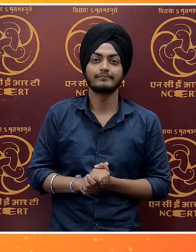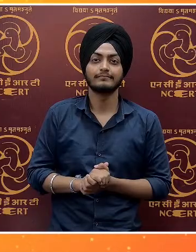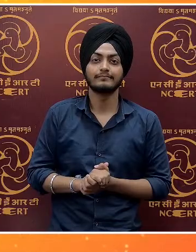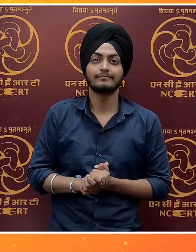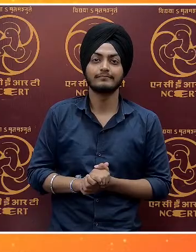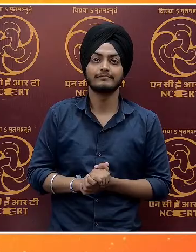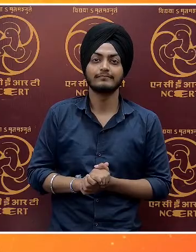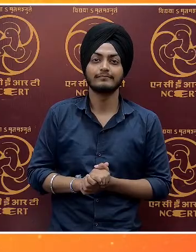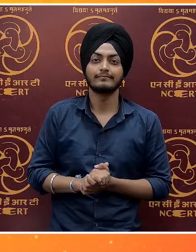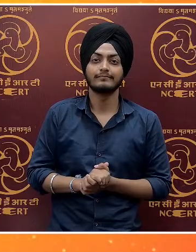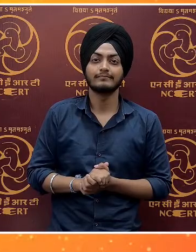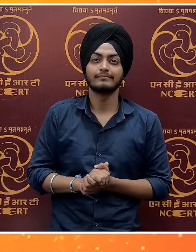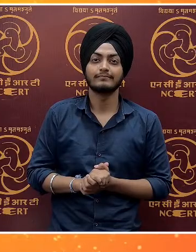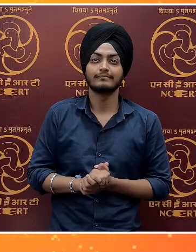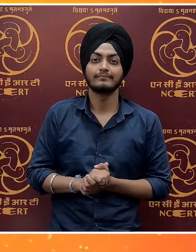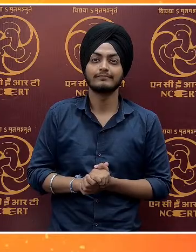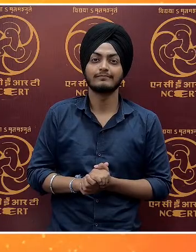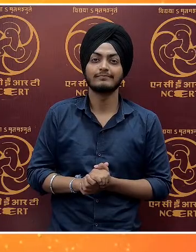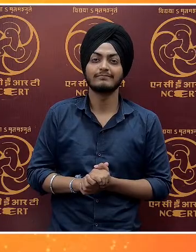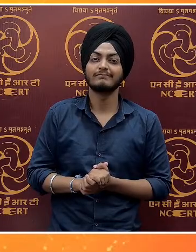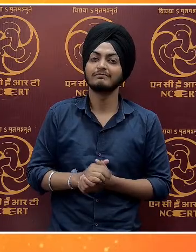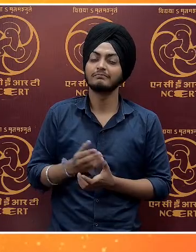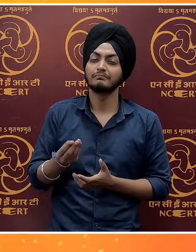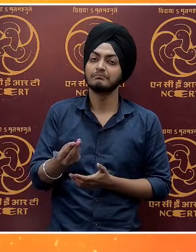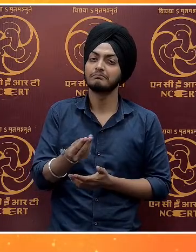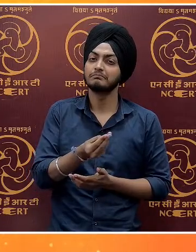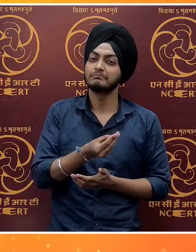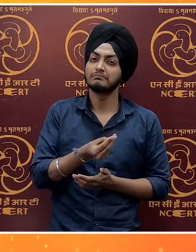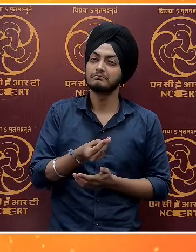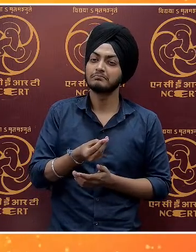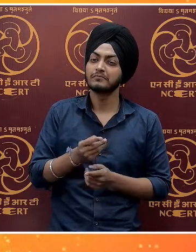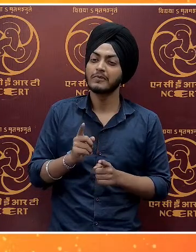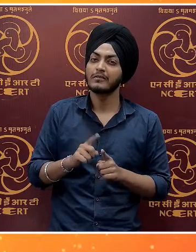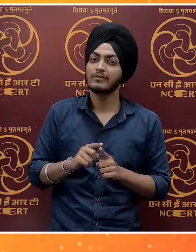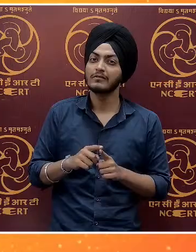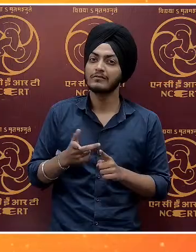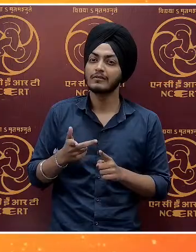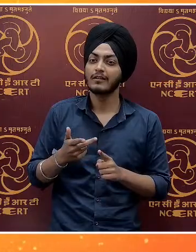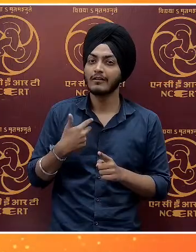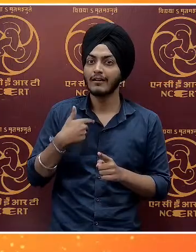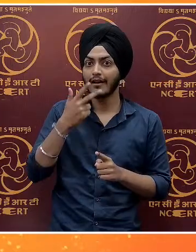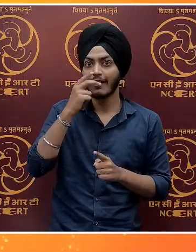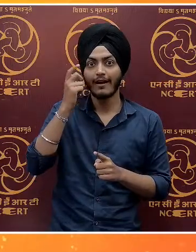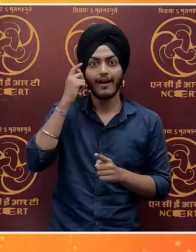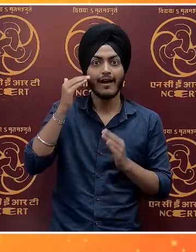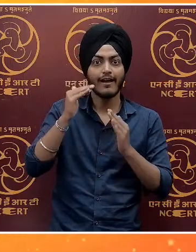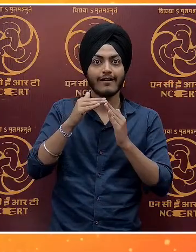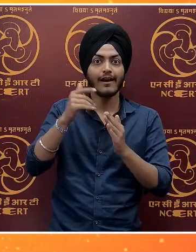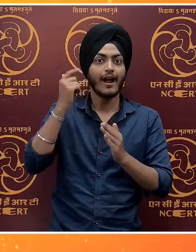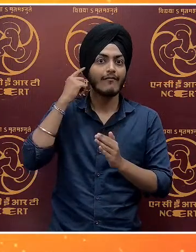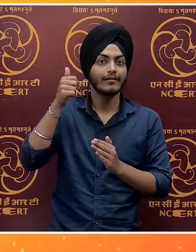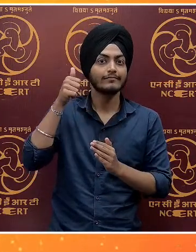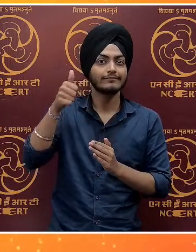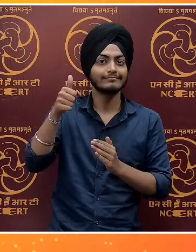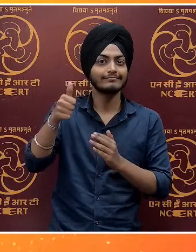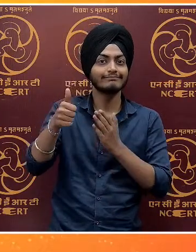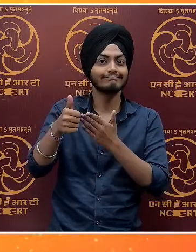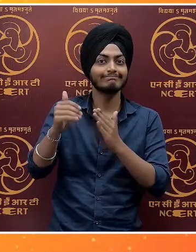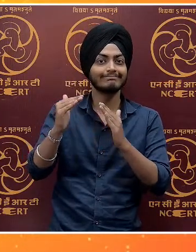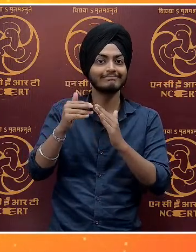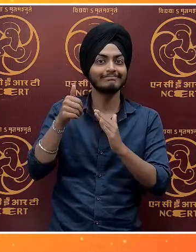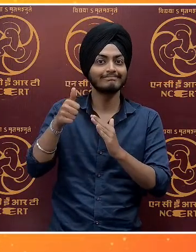Ah, that's quite tricky. Somebody is at your doorstep. Oh, you mean to say doorbell?